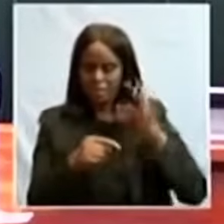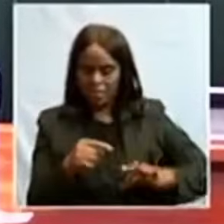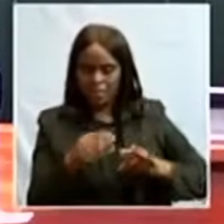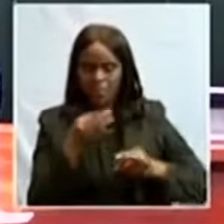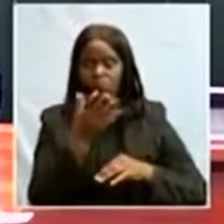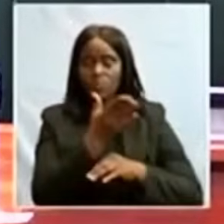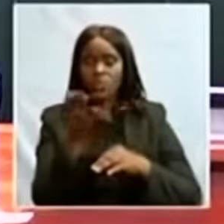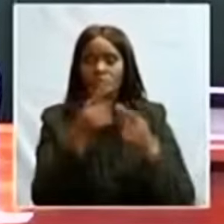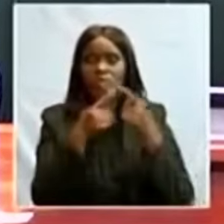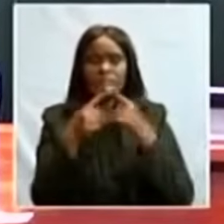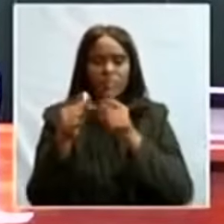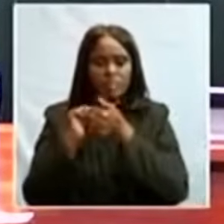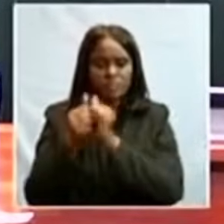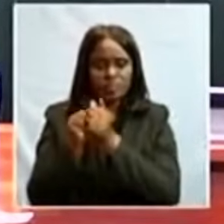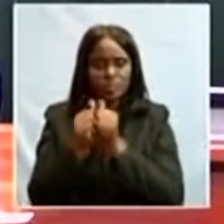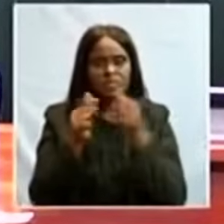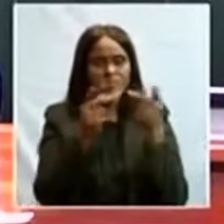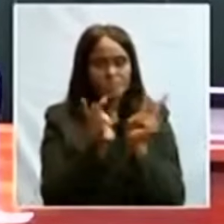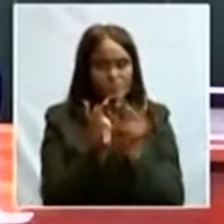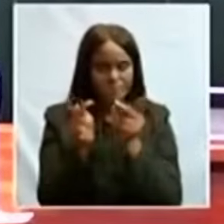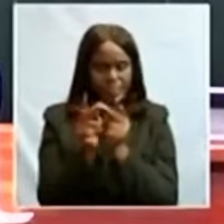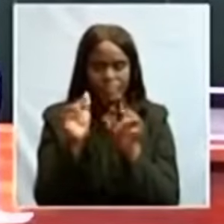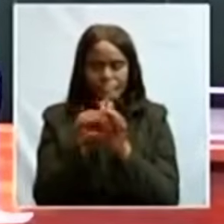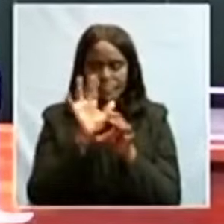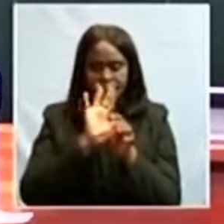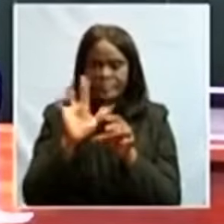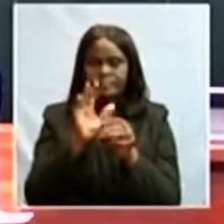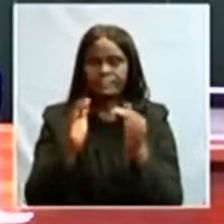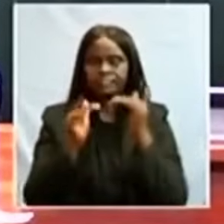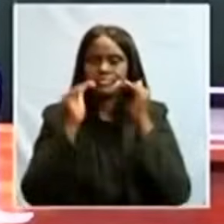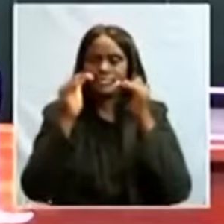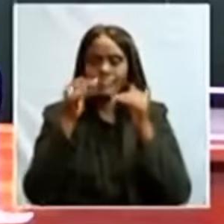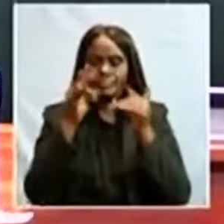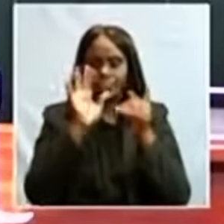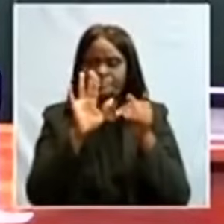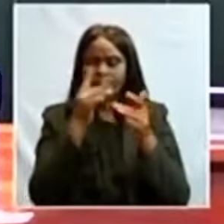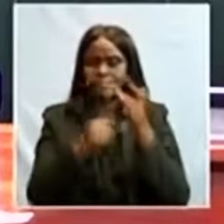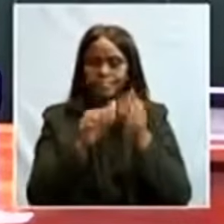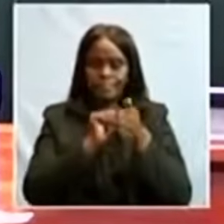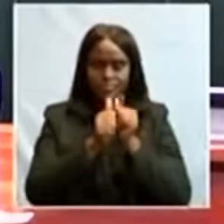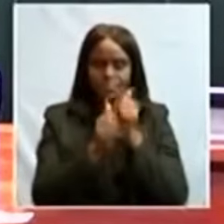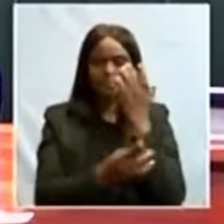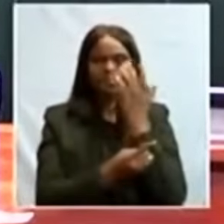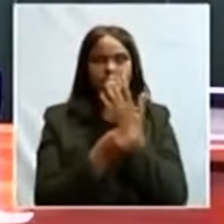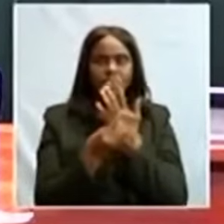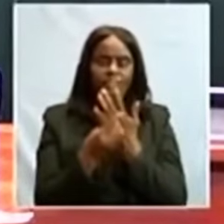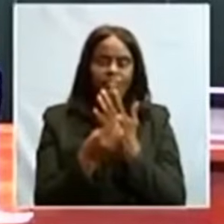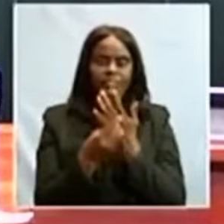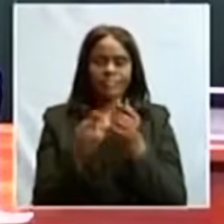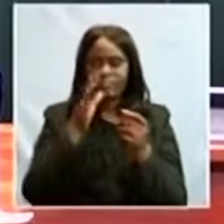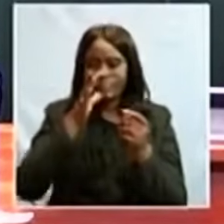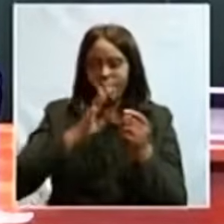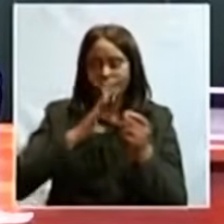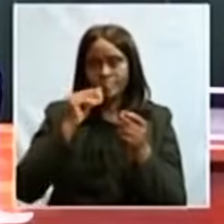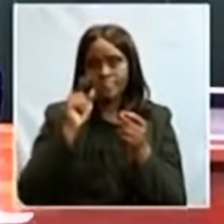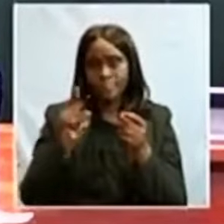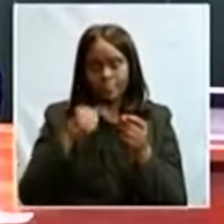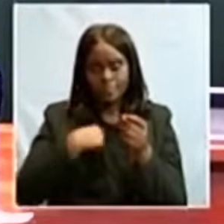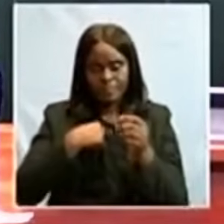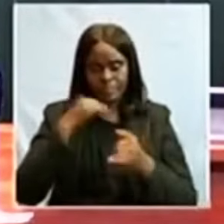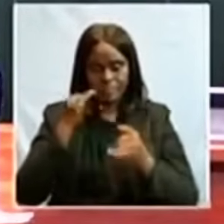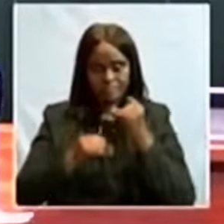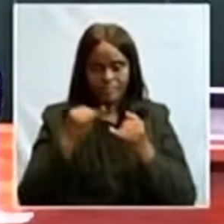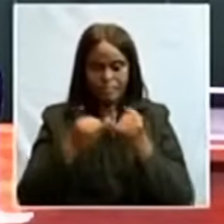of multi-sports facilities in the advancement of sports development. Madam Speaker, as I